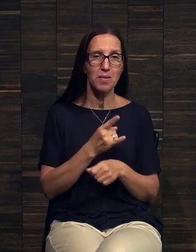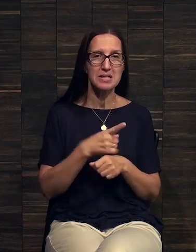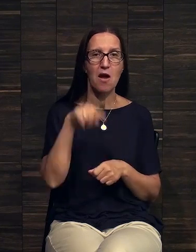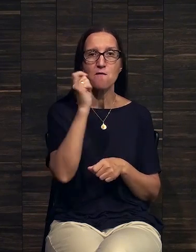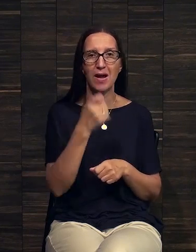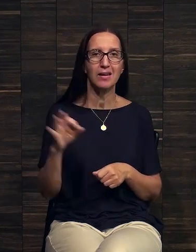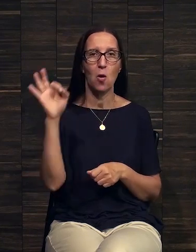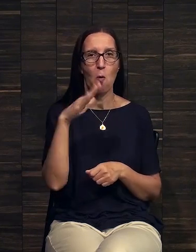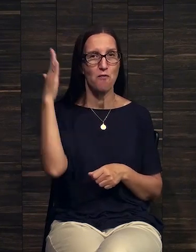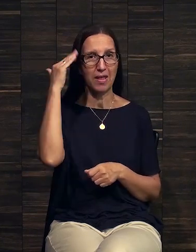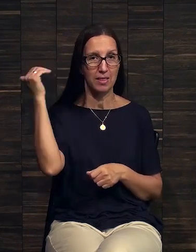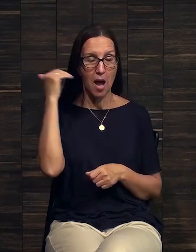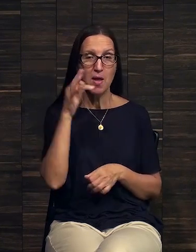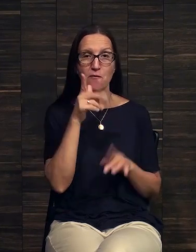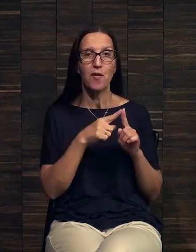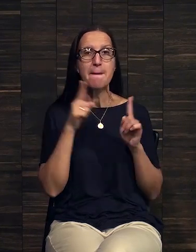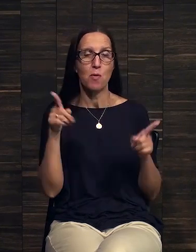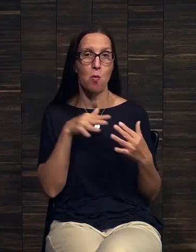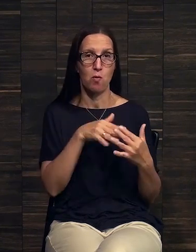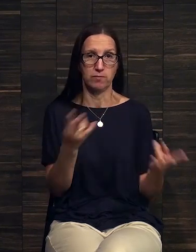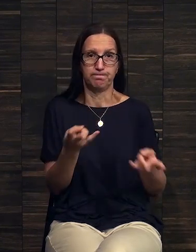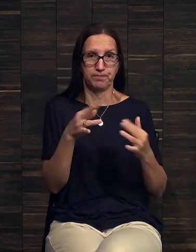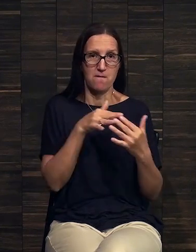Vietnamese war comics. It was issued in